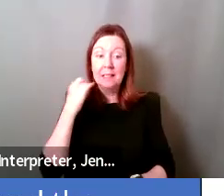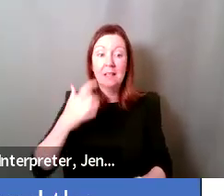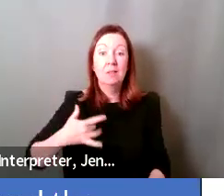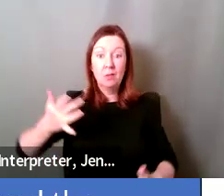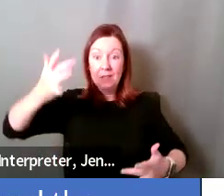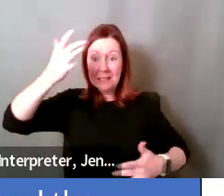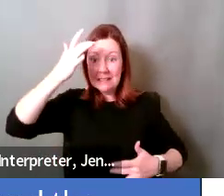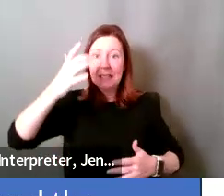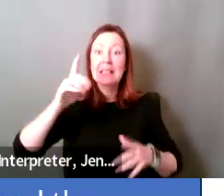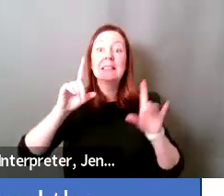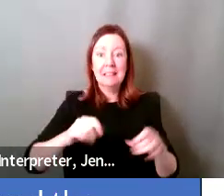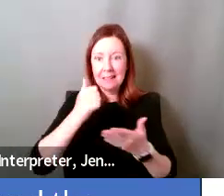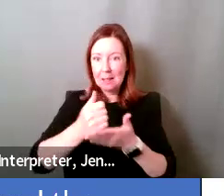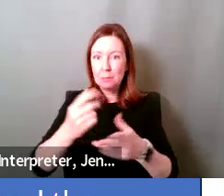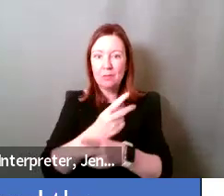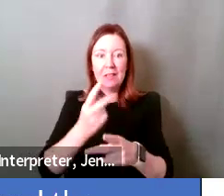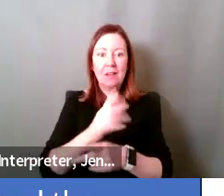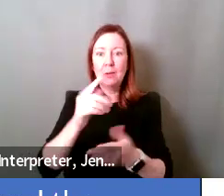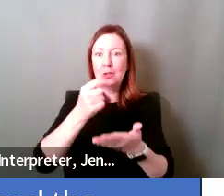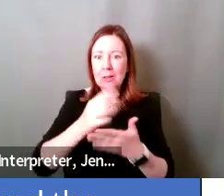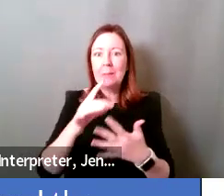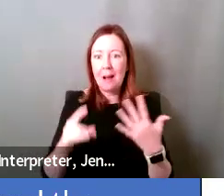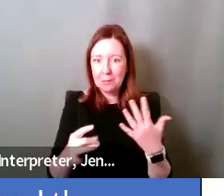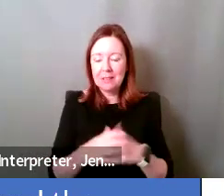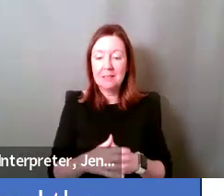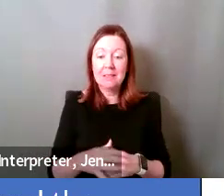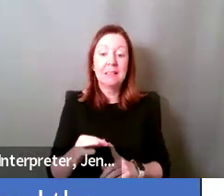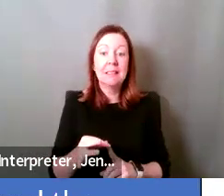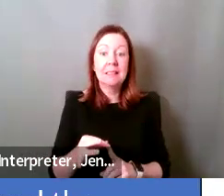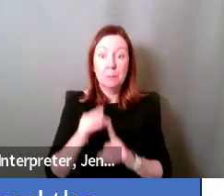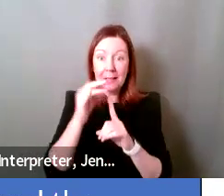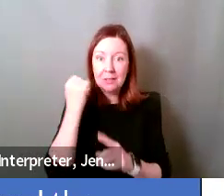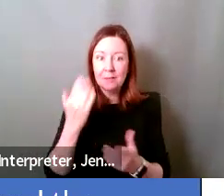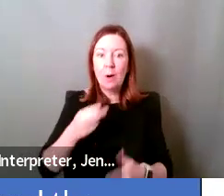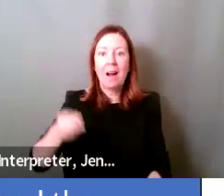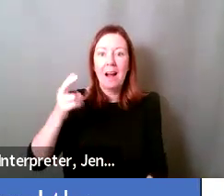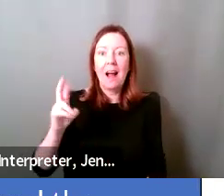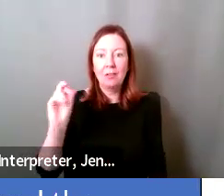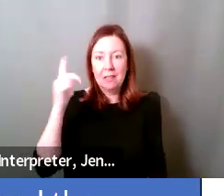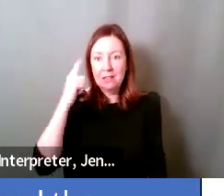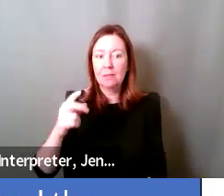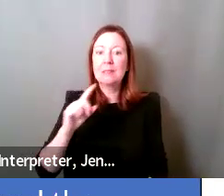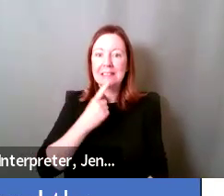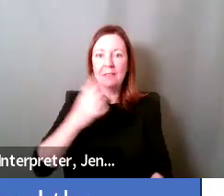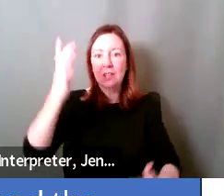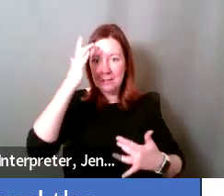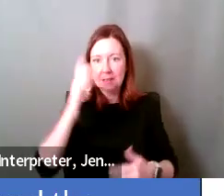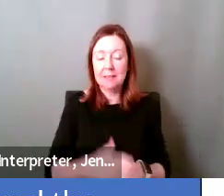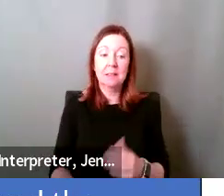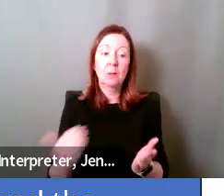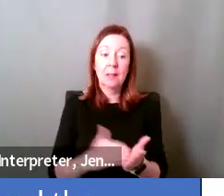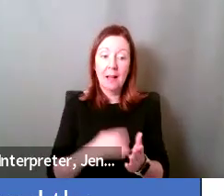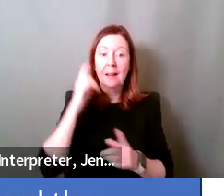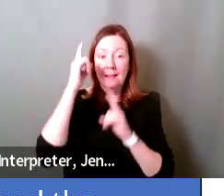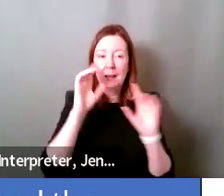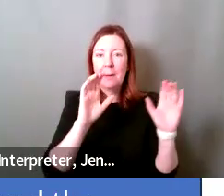feeling sick, testing helps you figure out your treatment options, especially if you're at high risk for severe illness. So, again, think